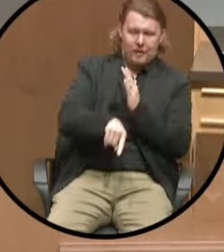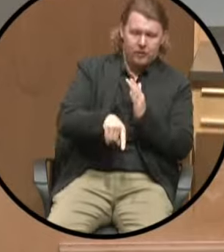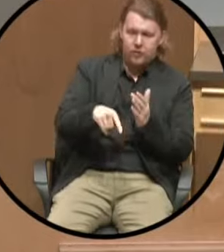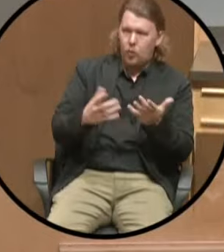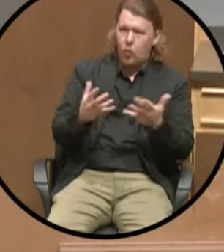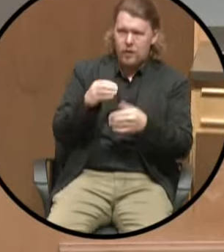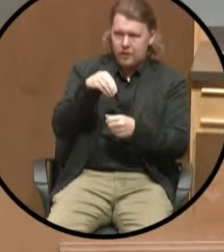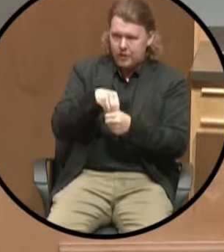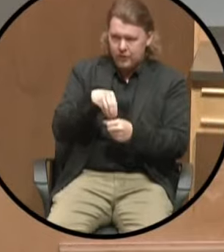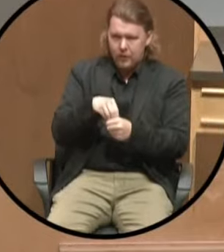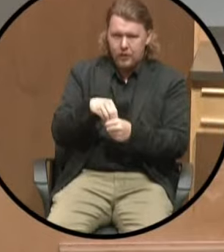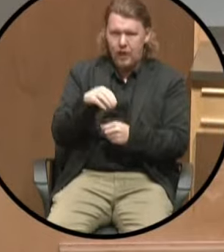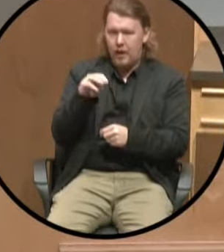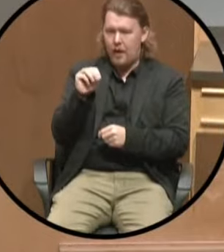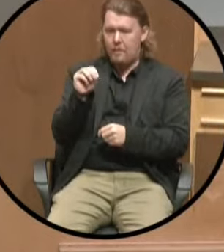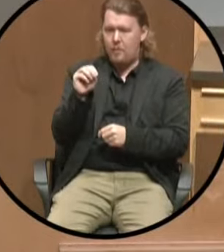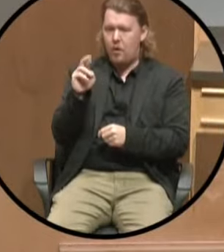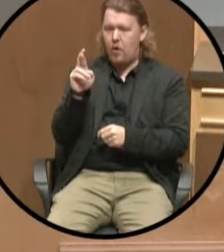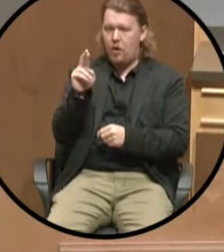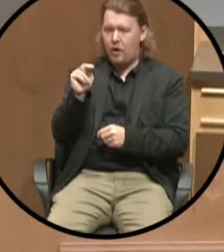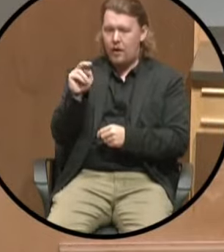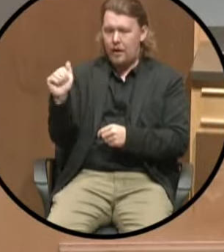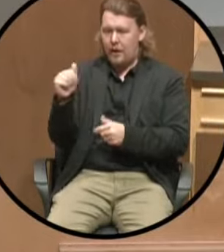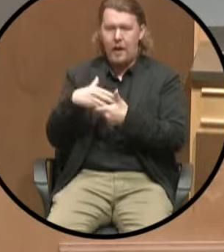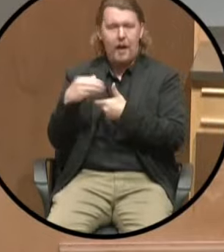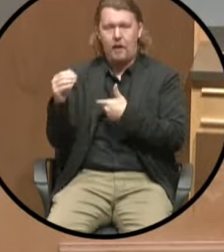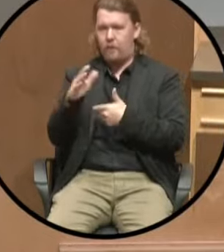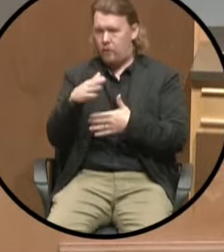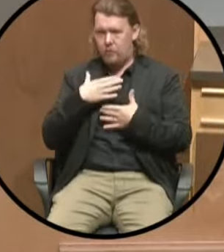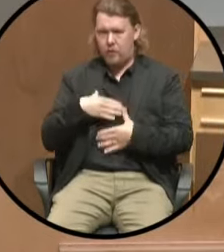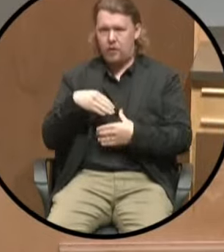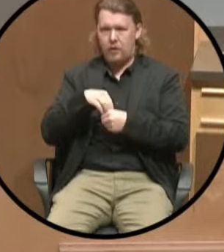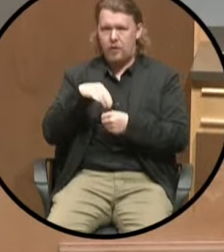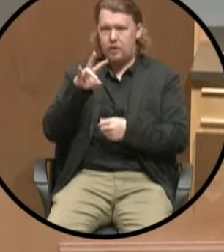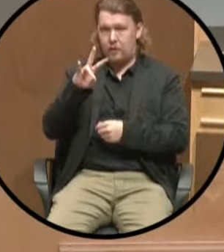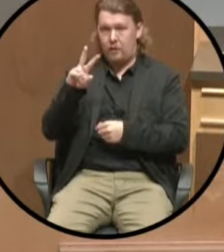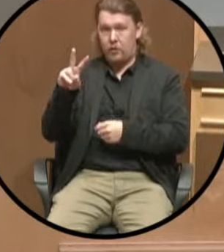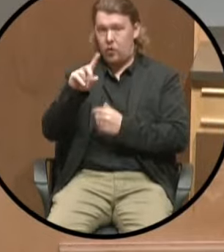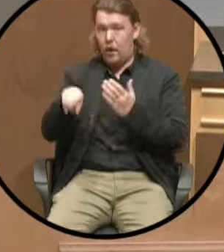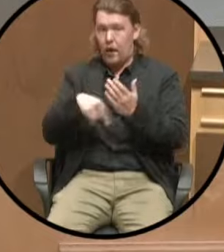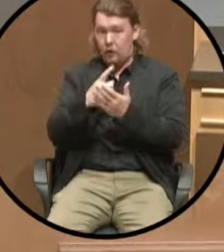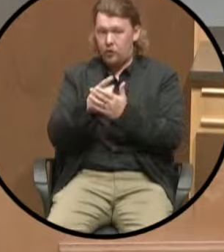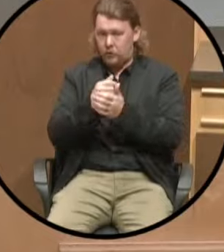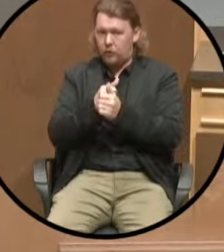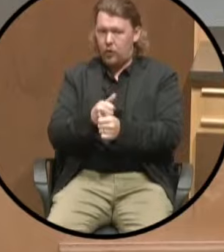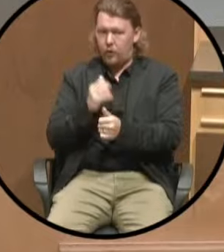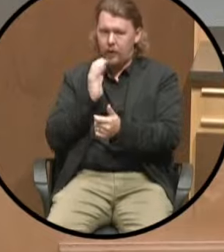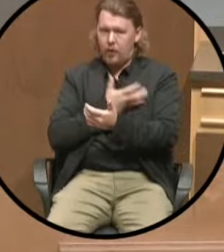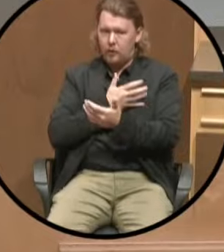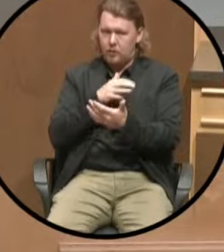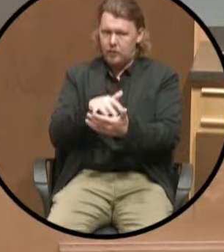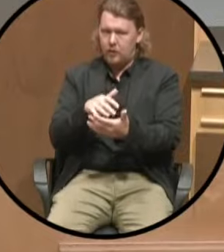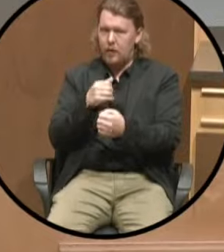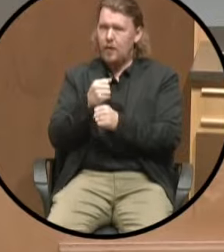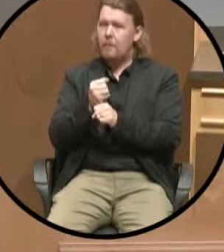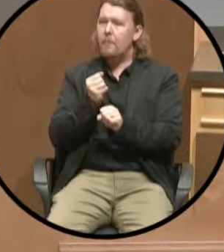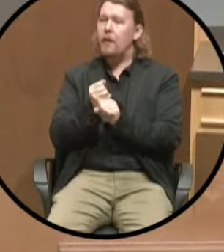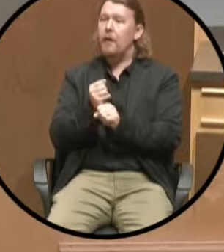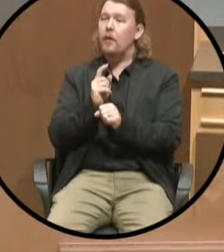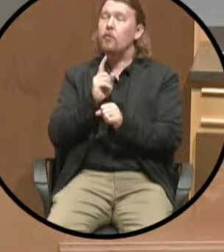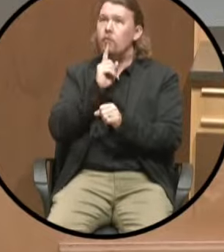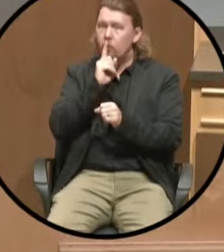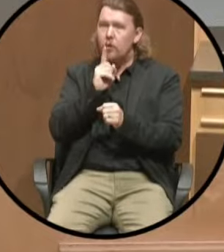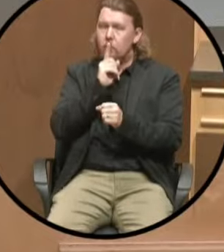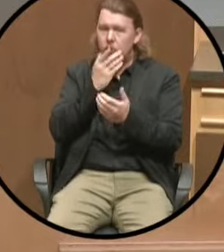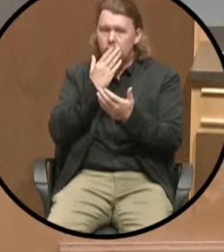wins. That mRNA is out of your body in 72 hours, based on the studies that we have, making it a really, really good